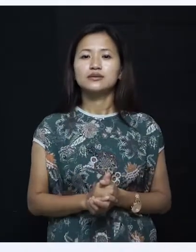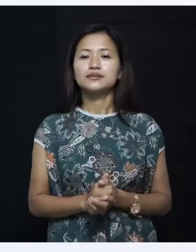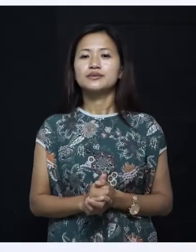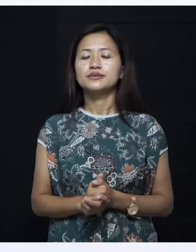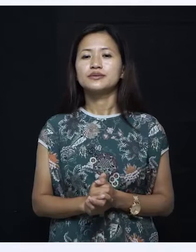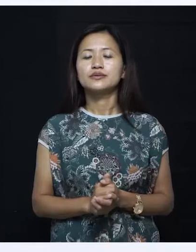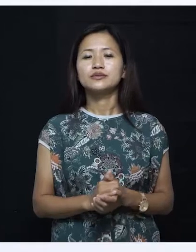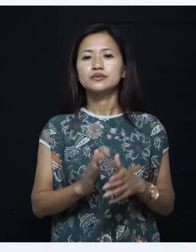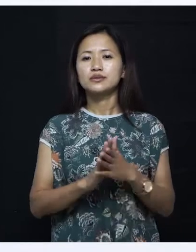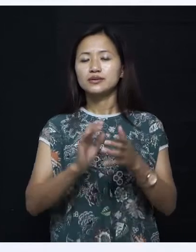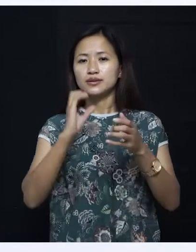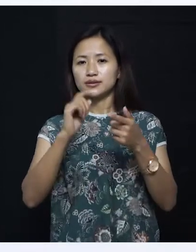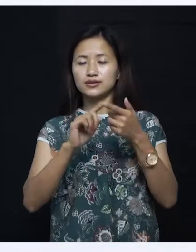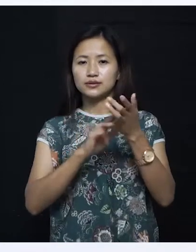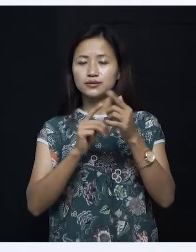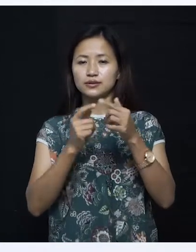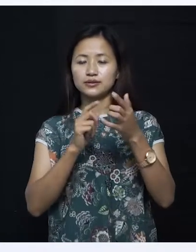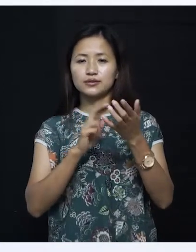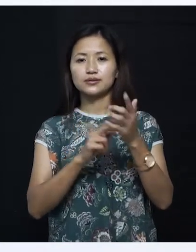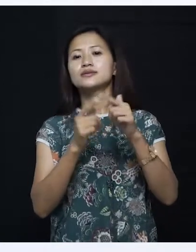Then we have this cement.